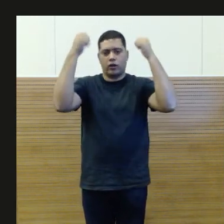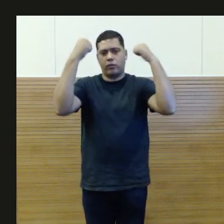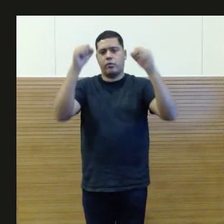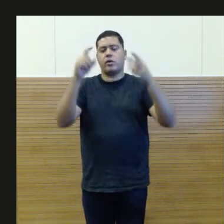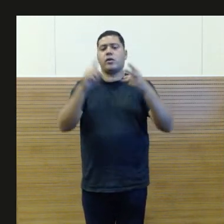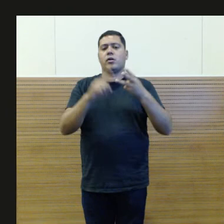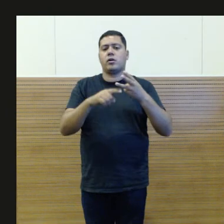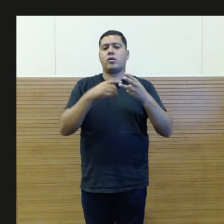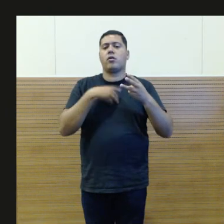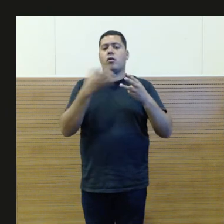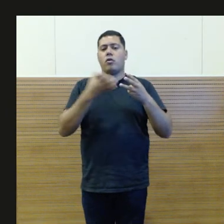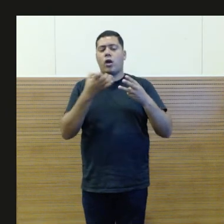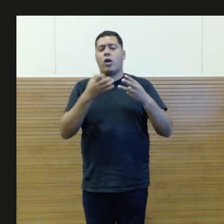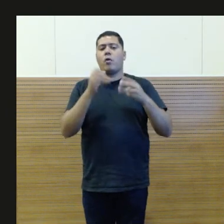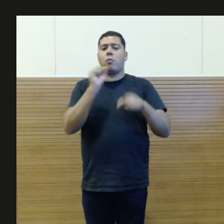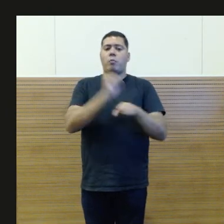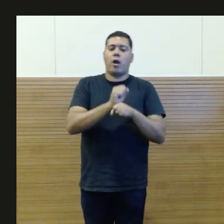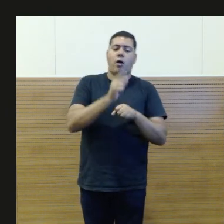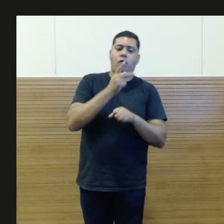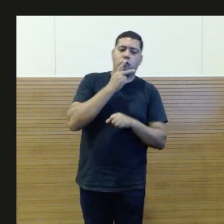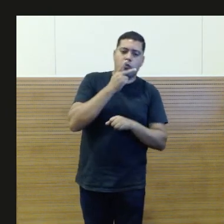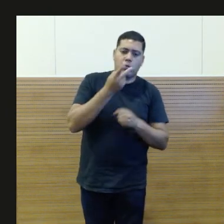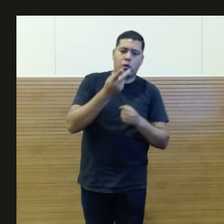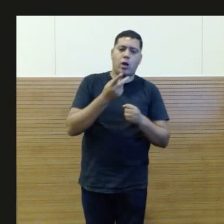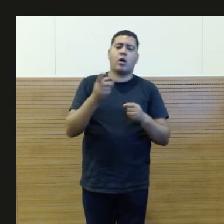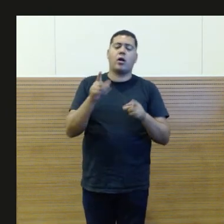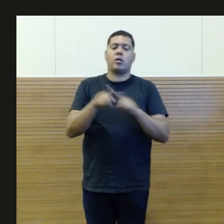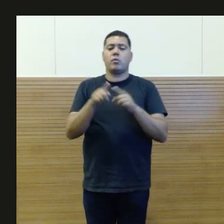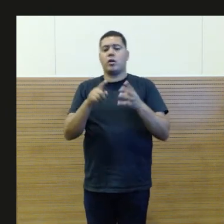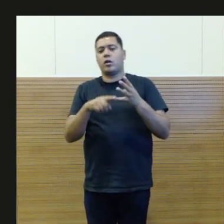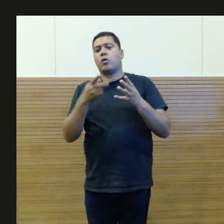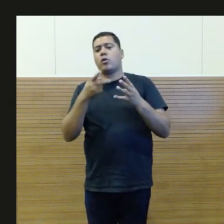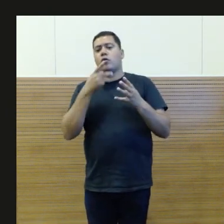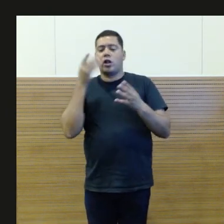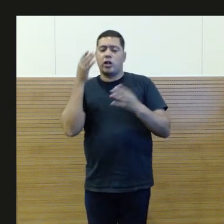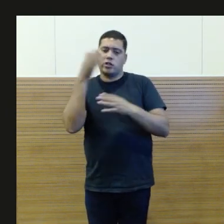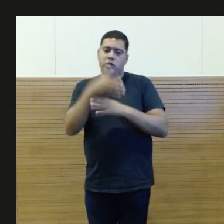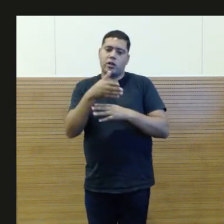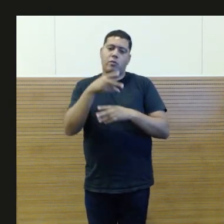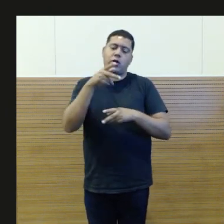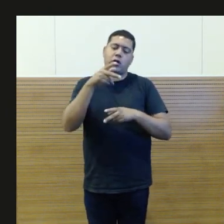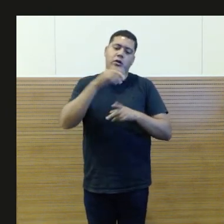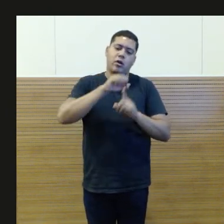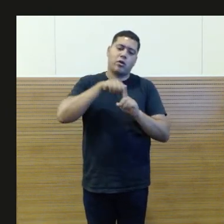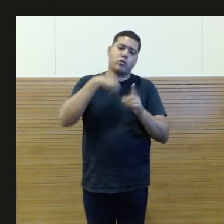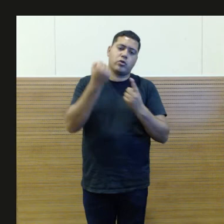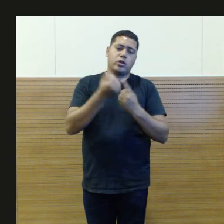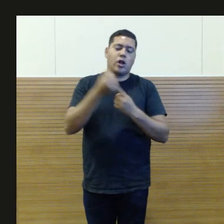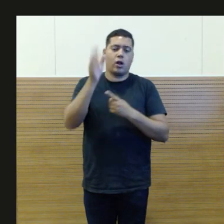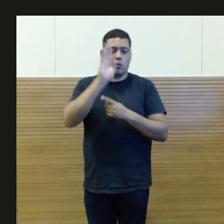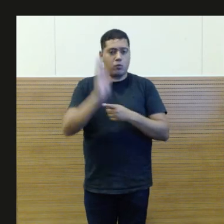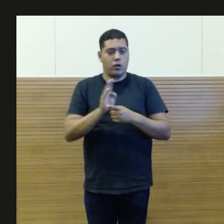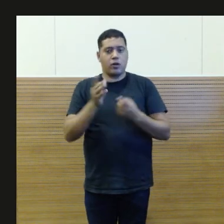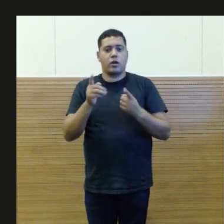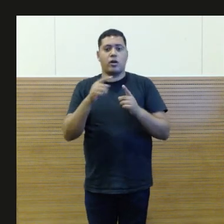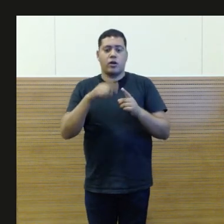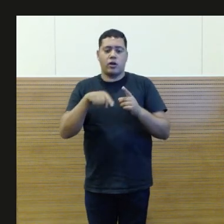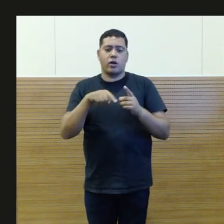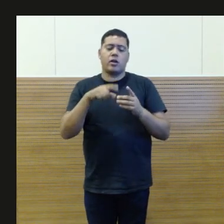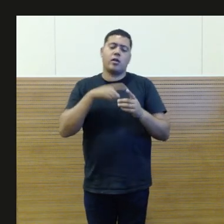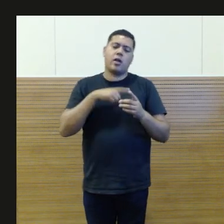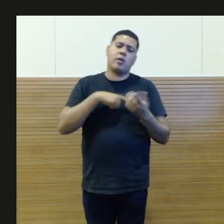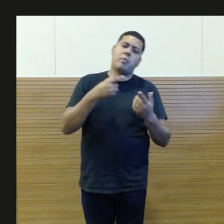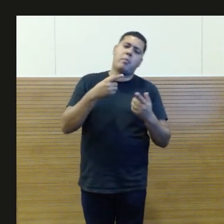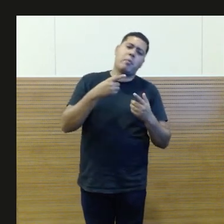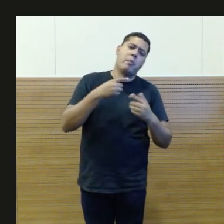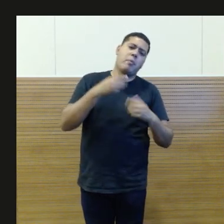funded recently a series of surveys and researchers to try and identify interventions that are effective